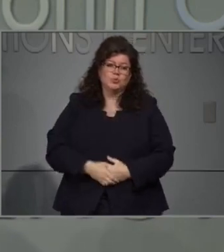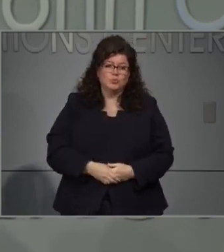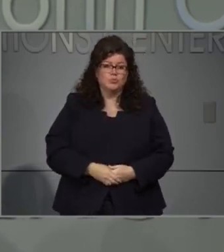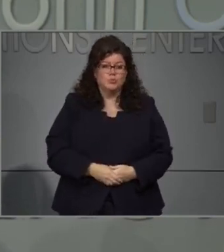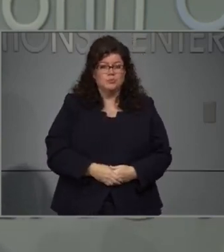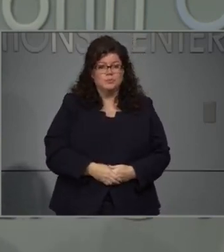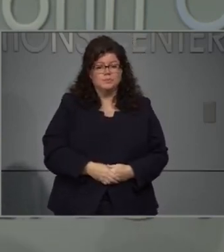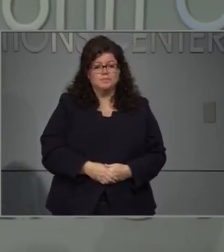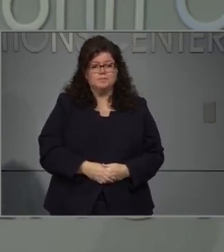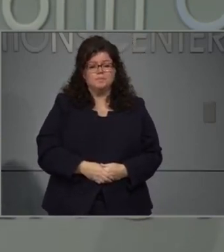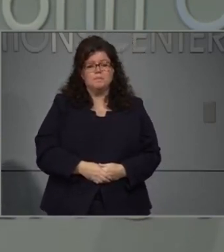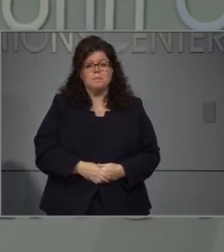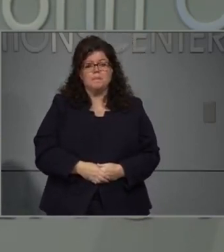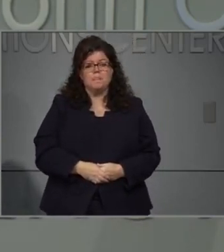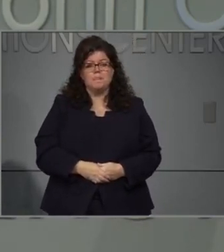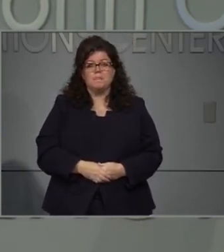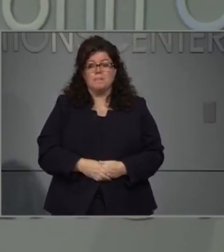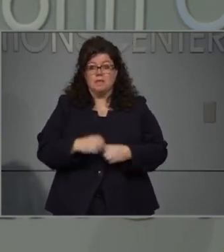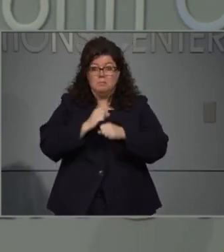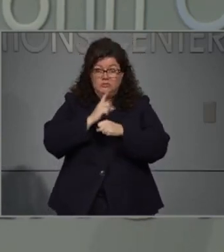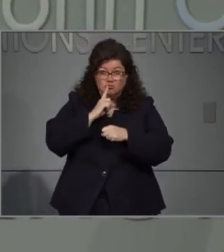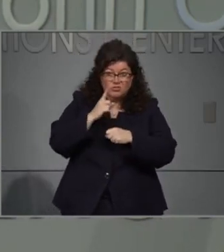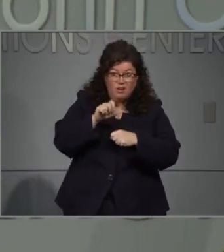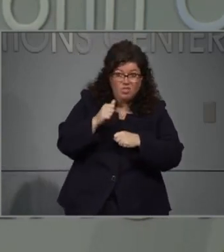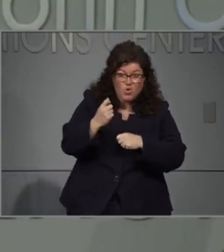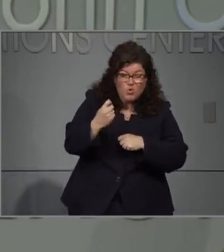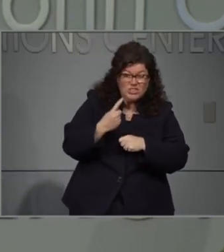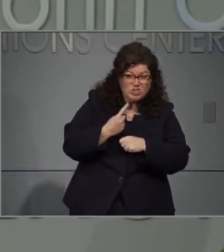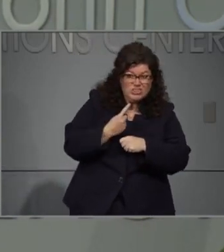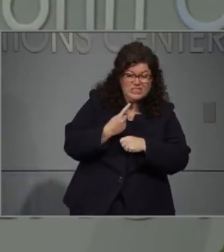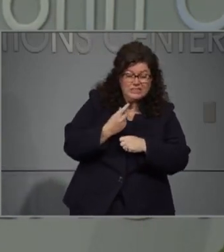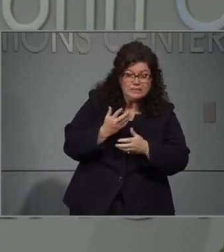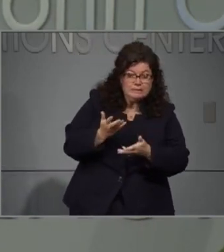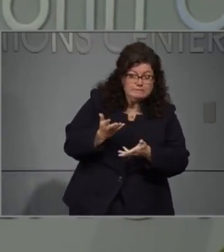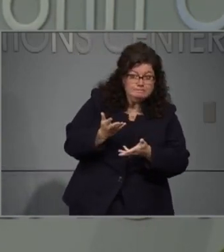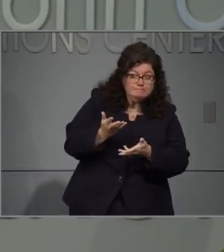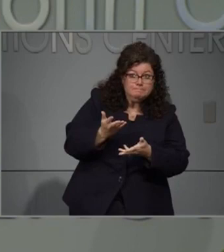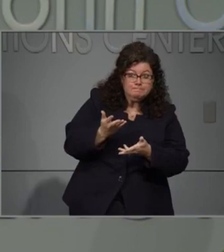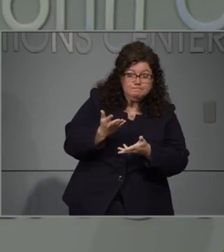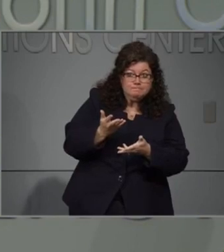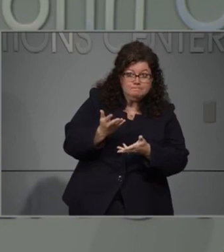Sure. Let me make sure you don't have a follow-up on that.